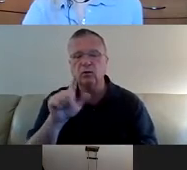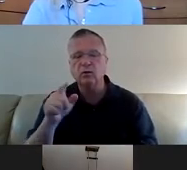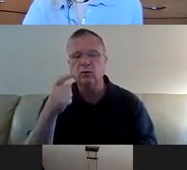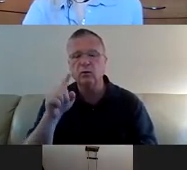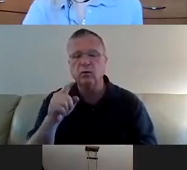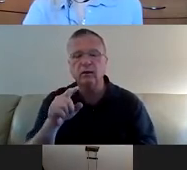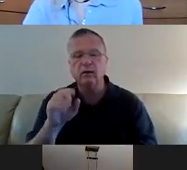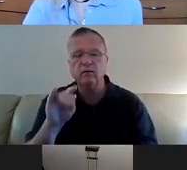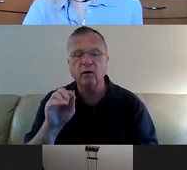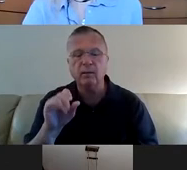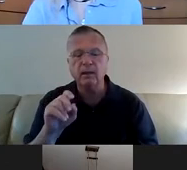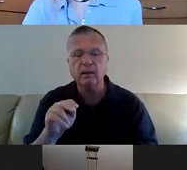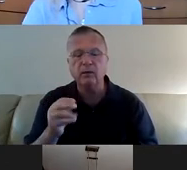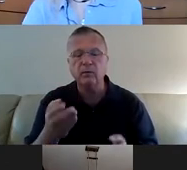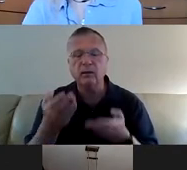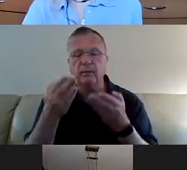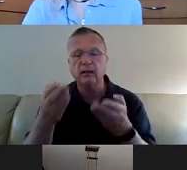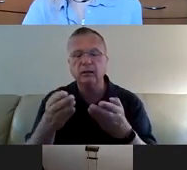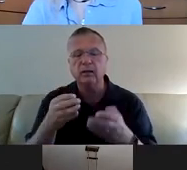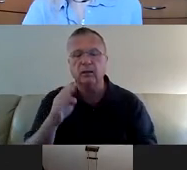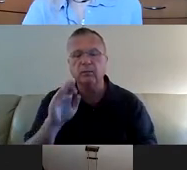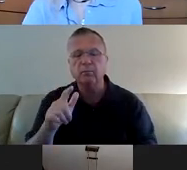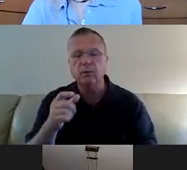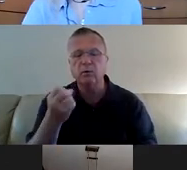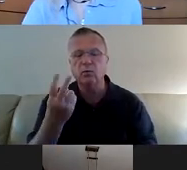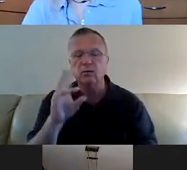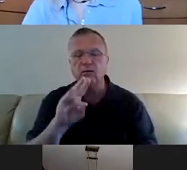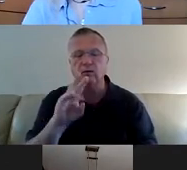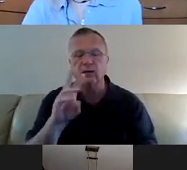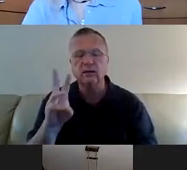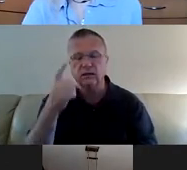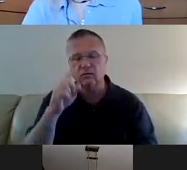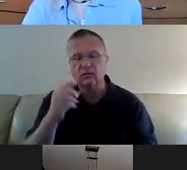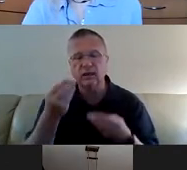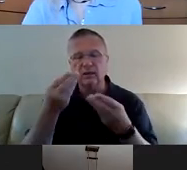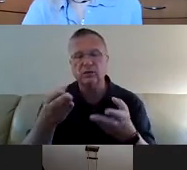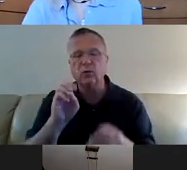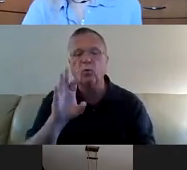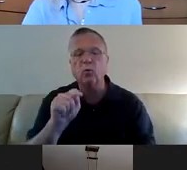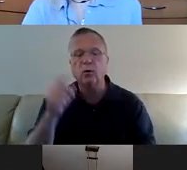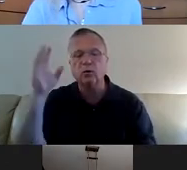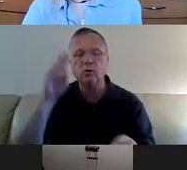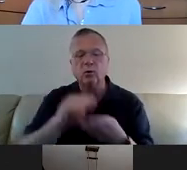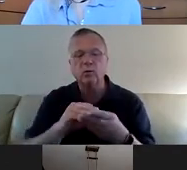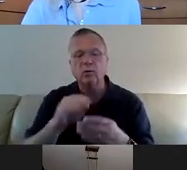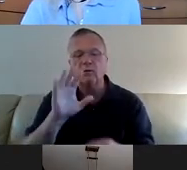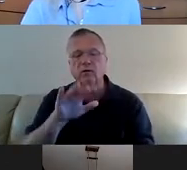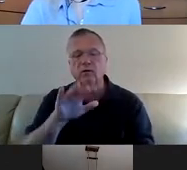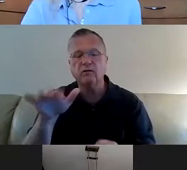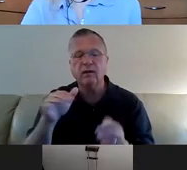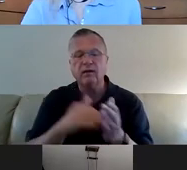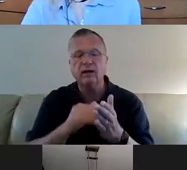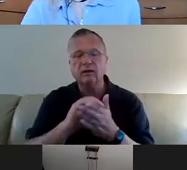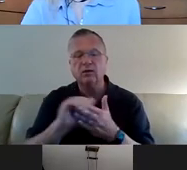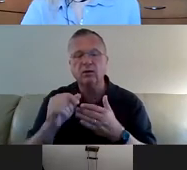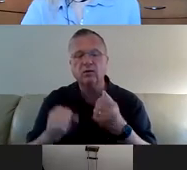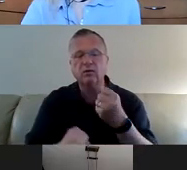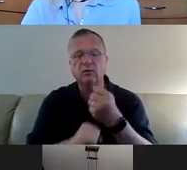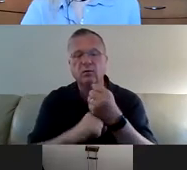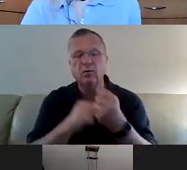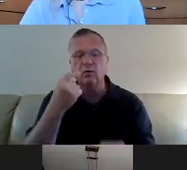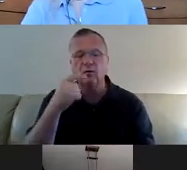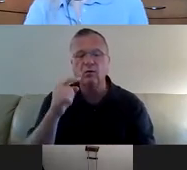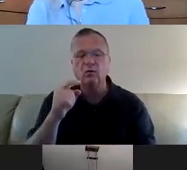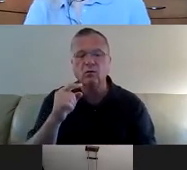1276, resolution providing for the issuance of a warrant in the total sum of $55,000 in favor of Will L.